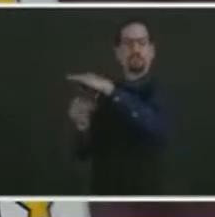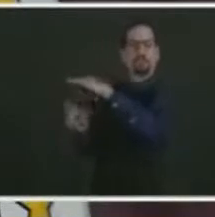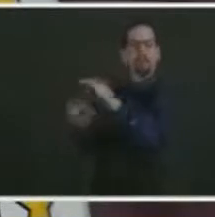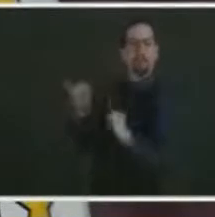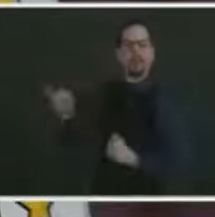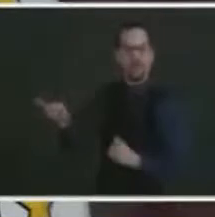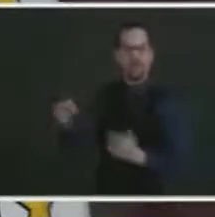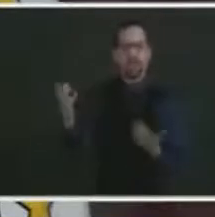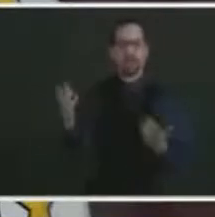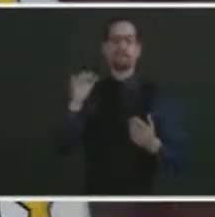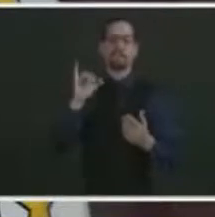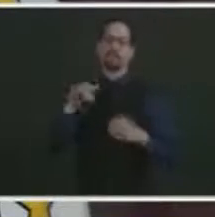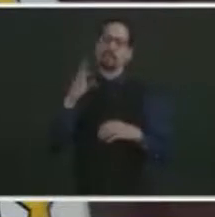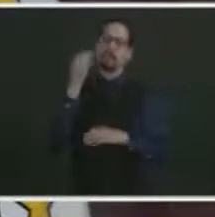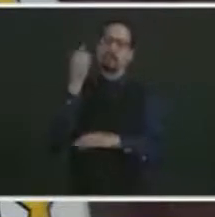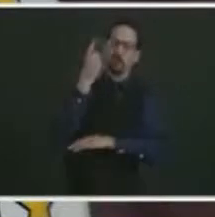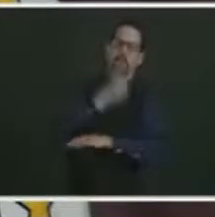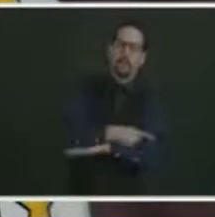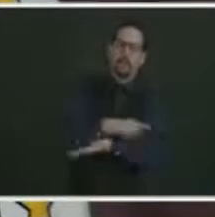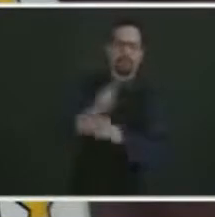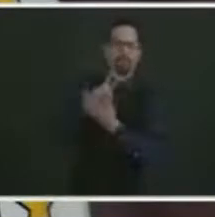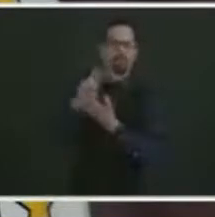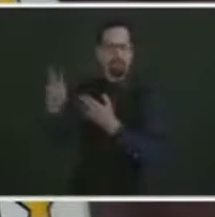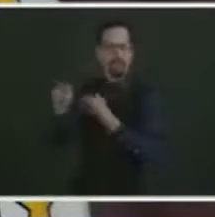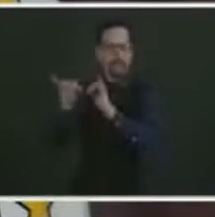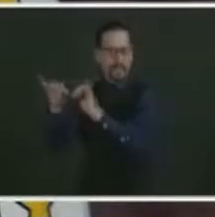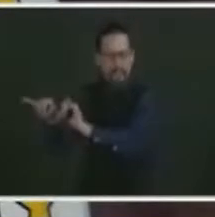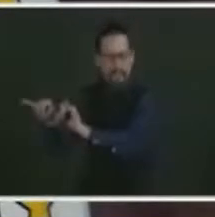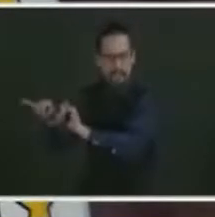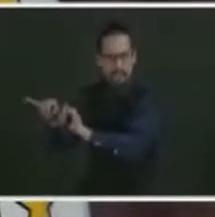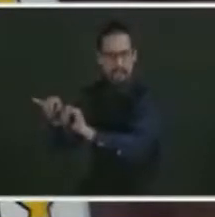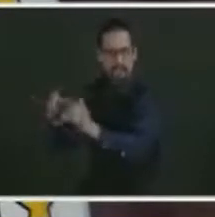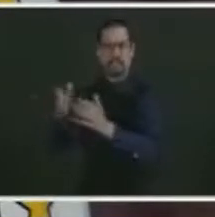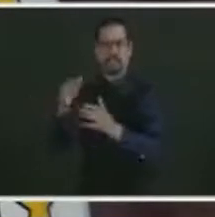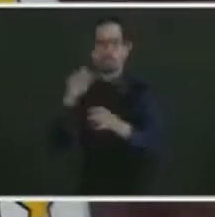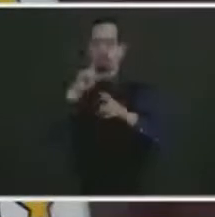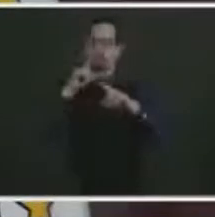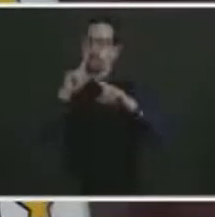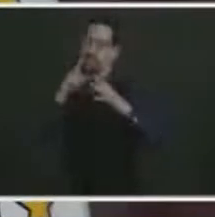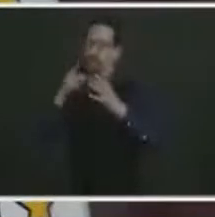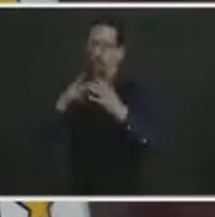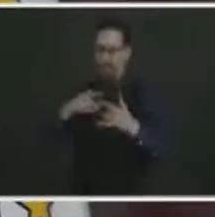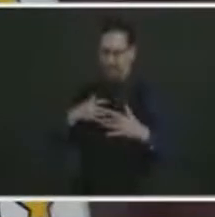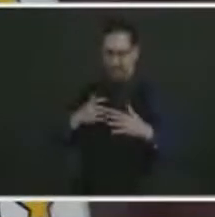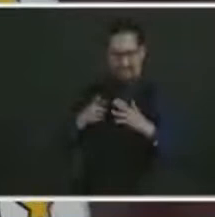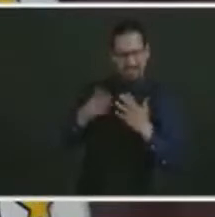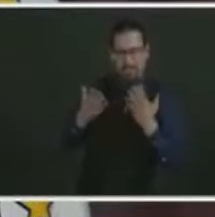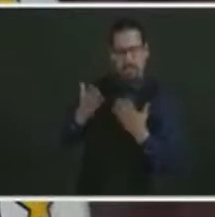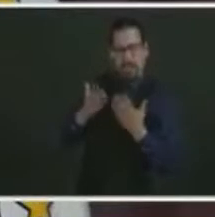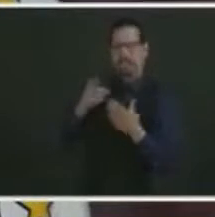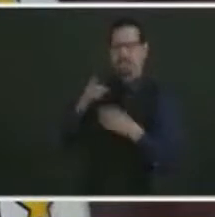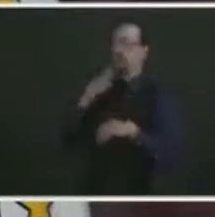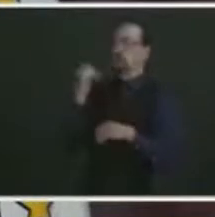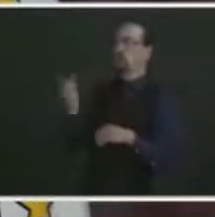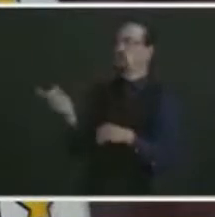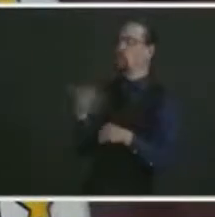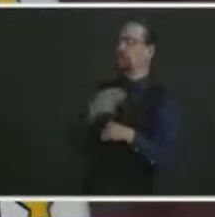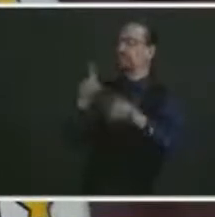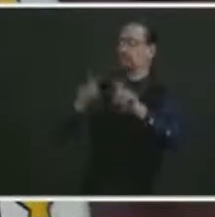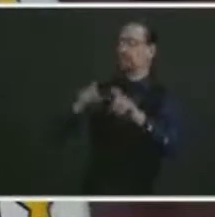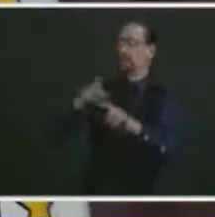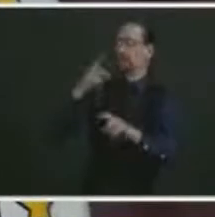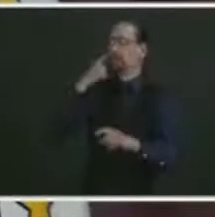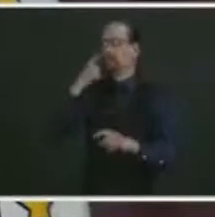quarantined. We probably recommend that they get tested, certainly if they have symptoms. So it is this